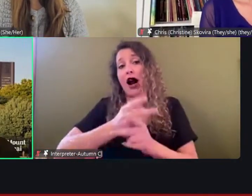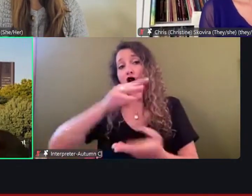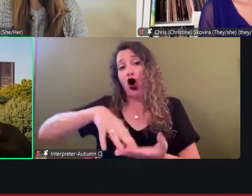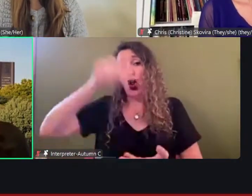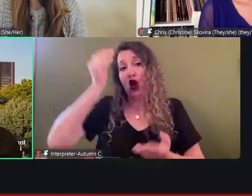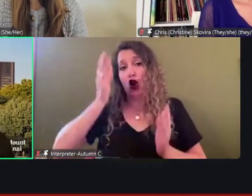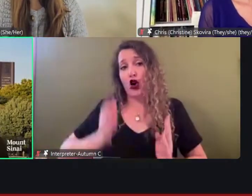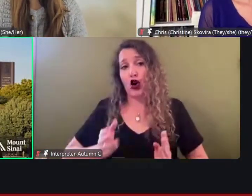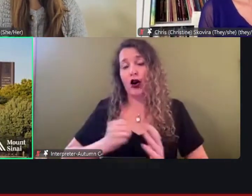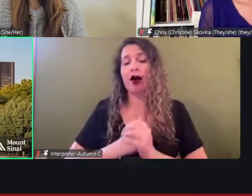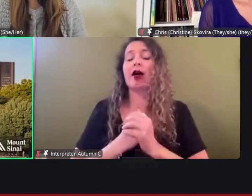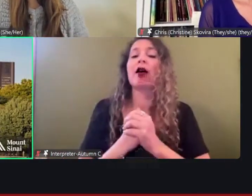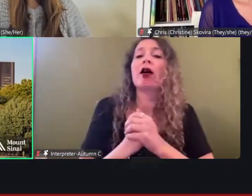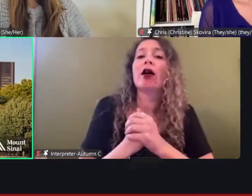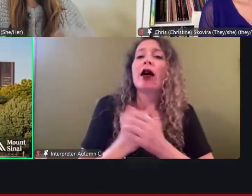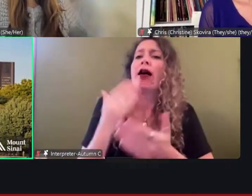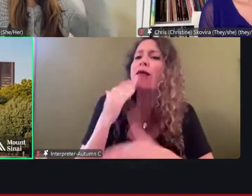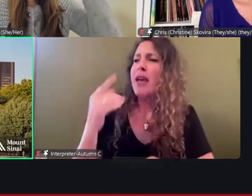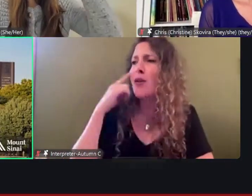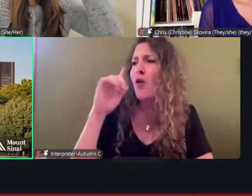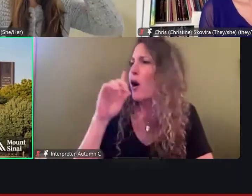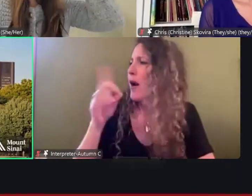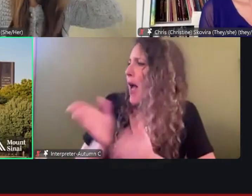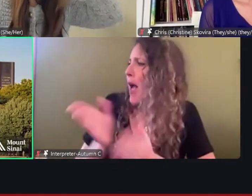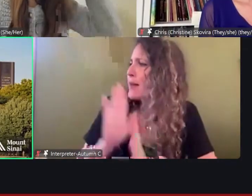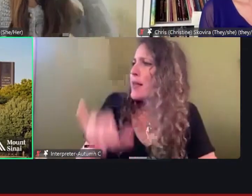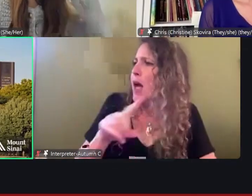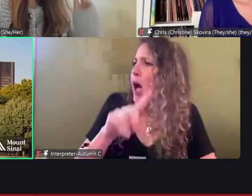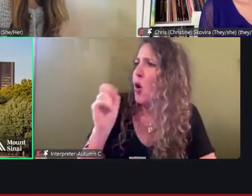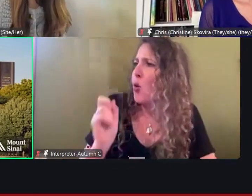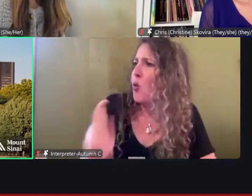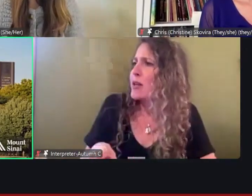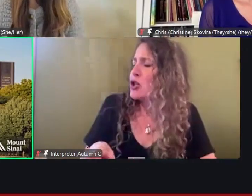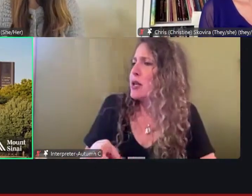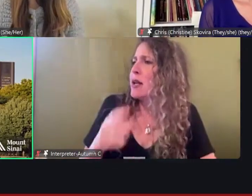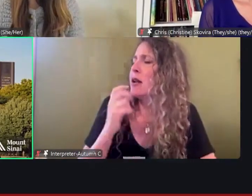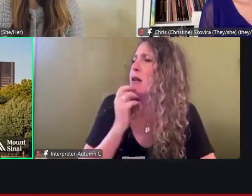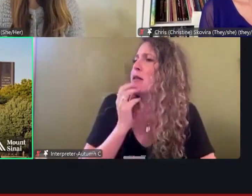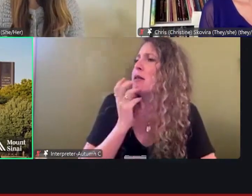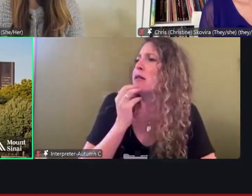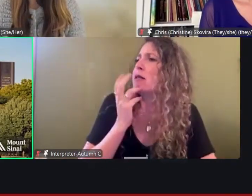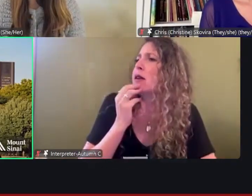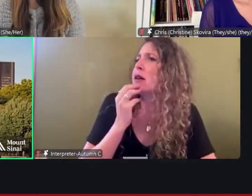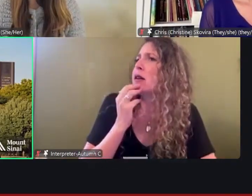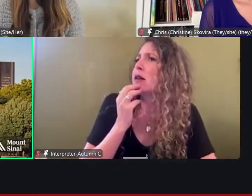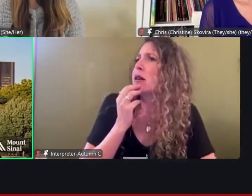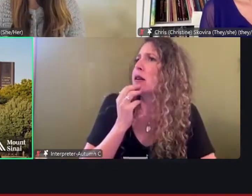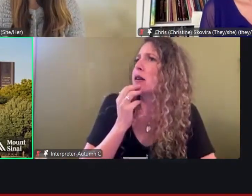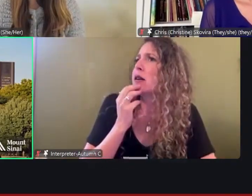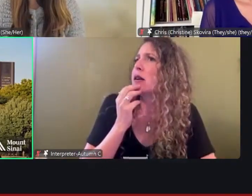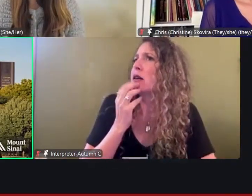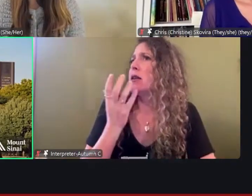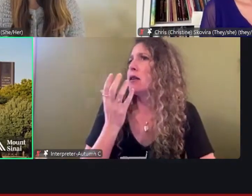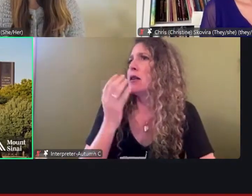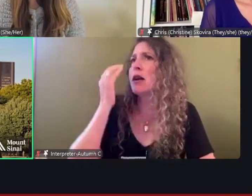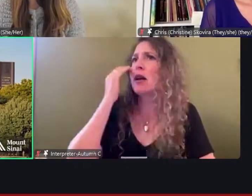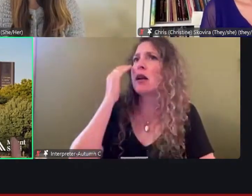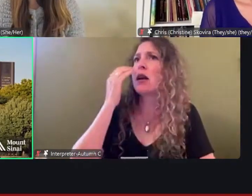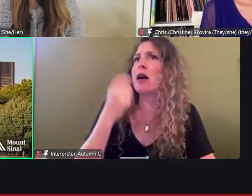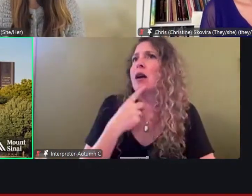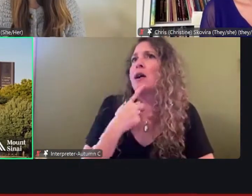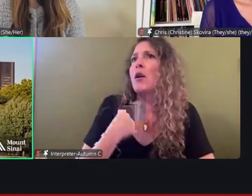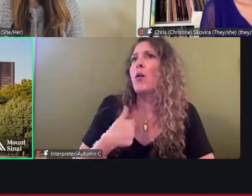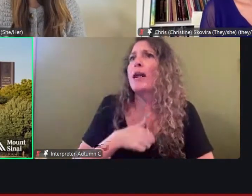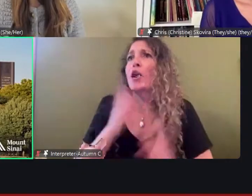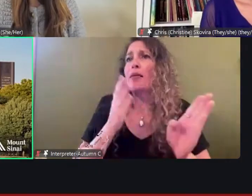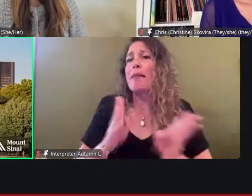so thank you for asking the question, because you're also touching upon something that I wanted to bring up, which was that when we were